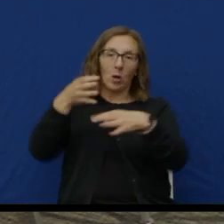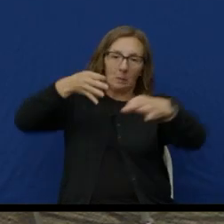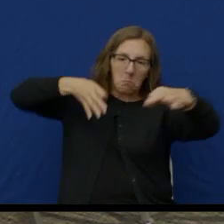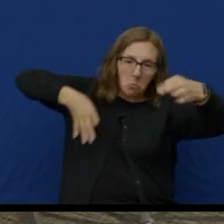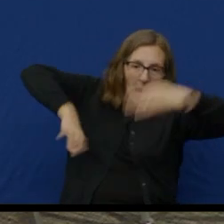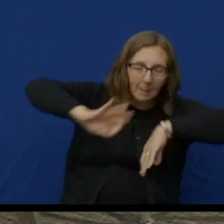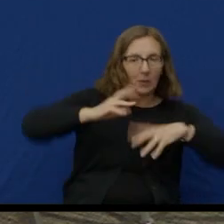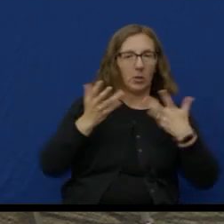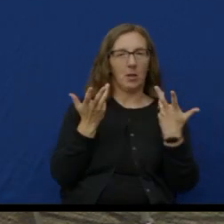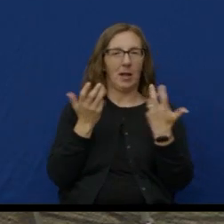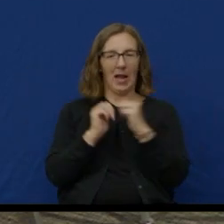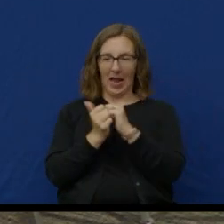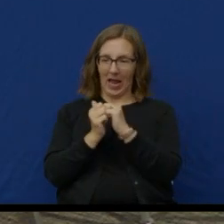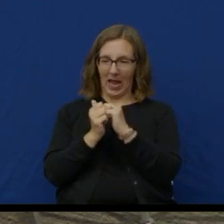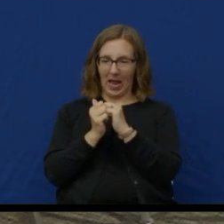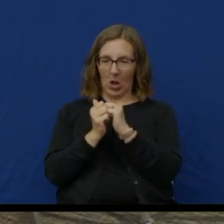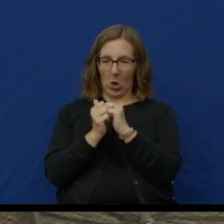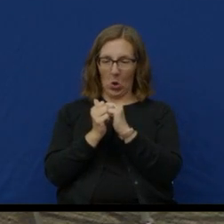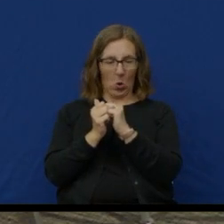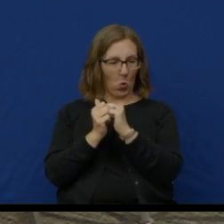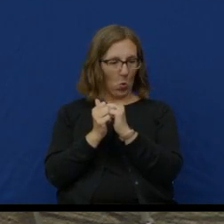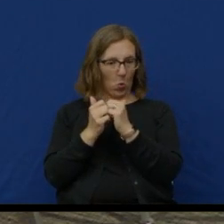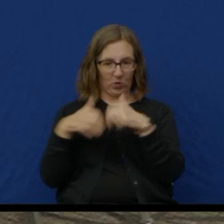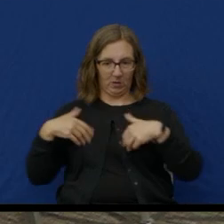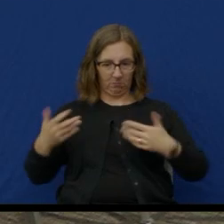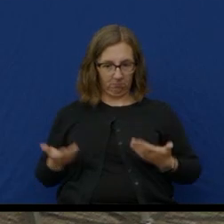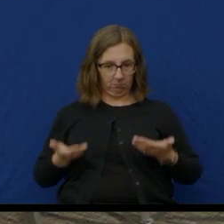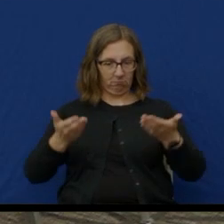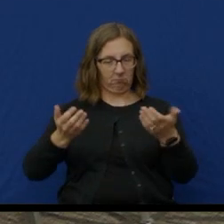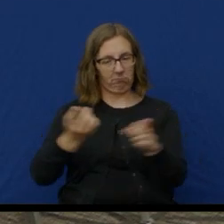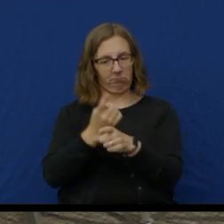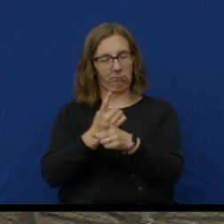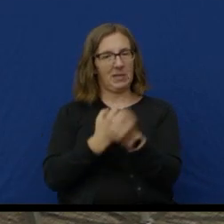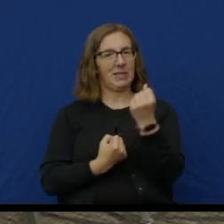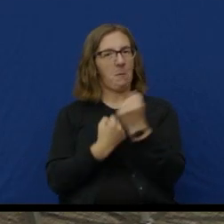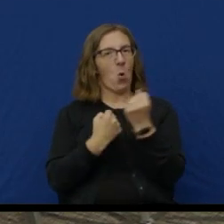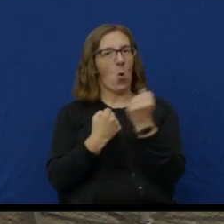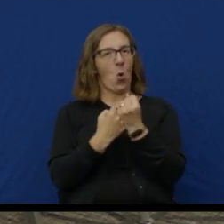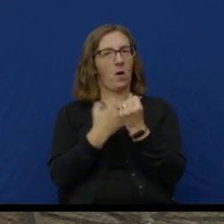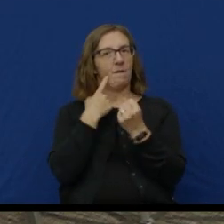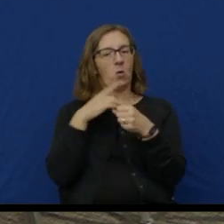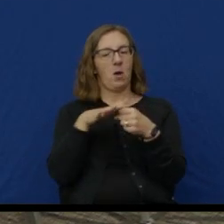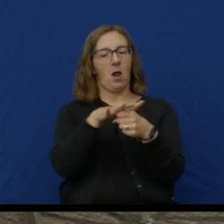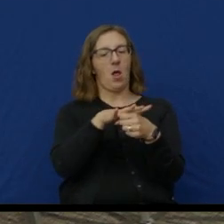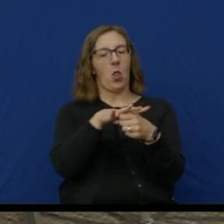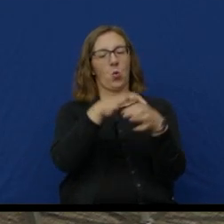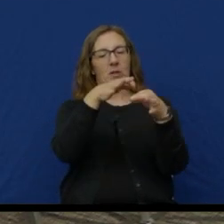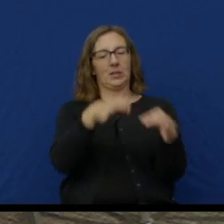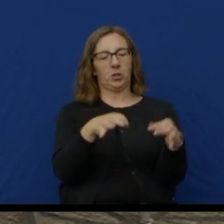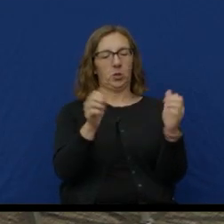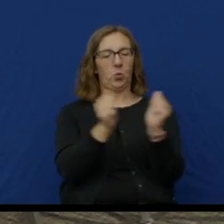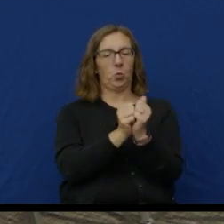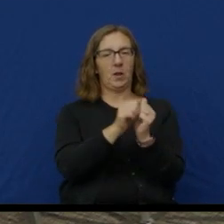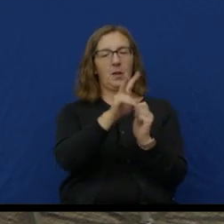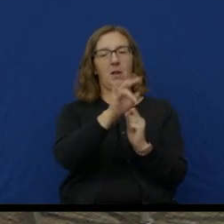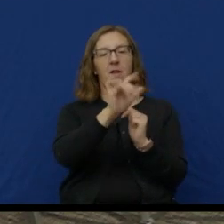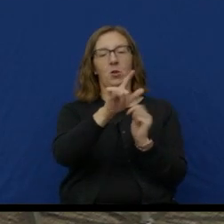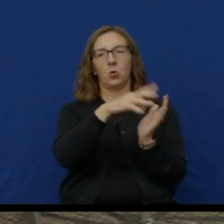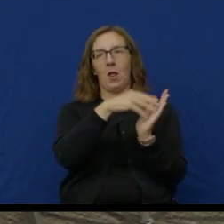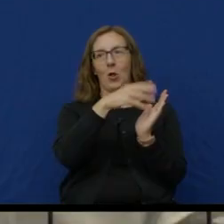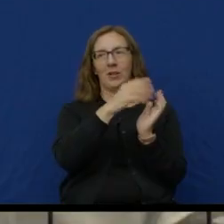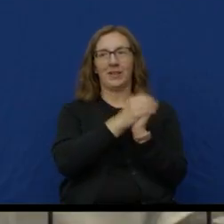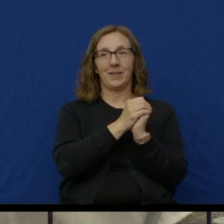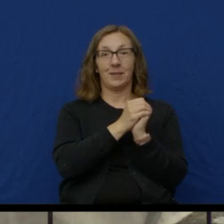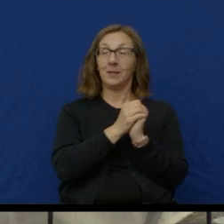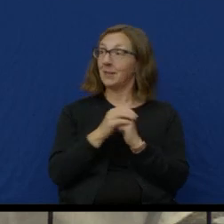How are we allocating ourselves to support the local decision regarding virtual learning? That's in Marty's wheelhouse. Go